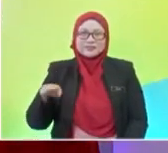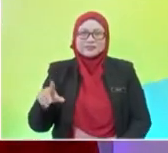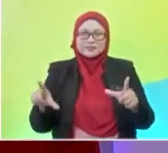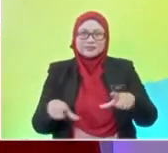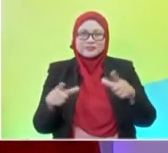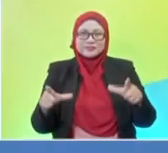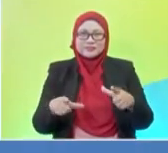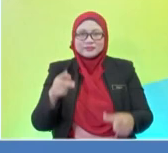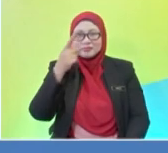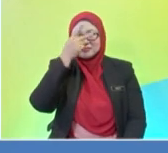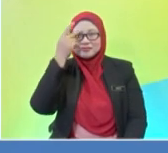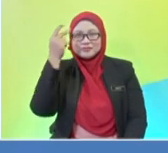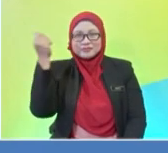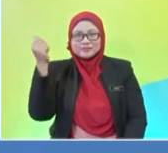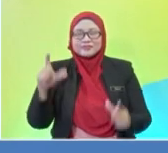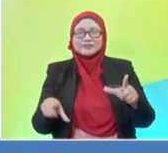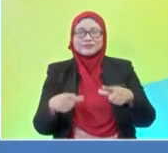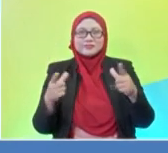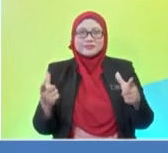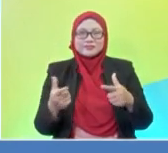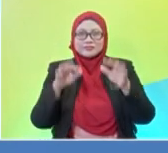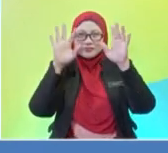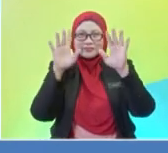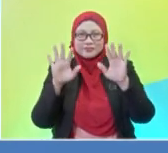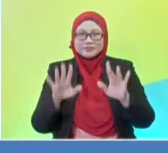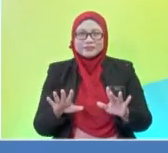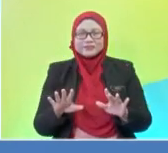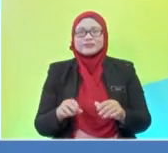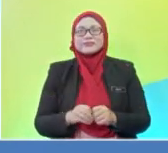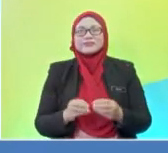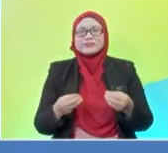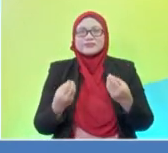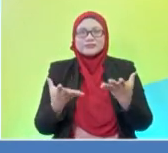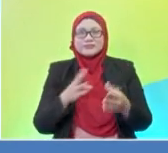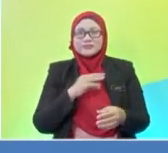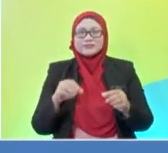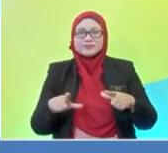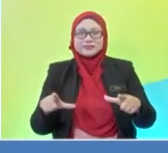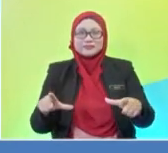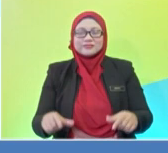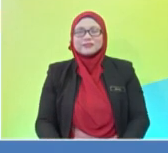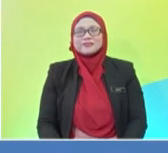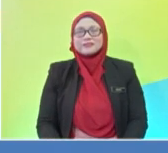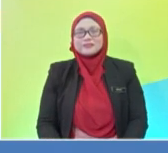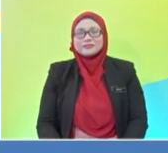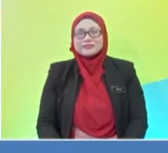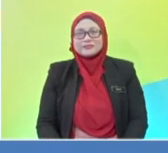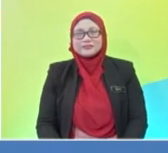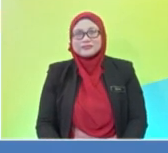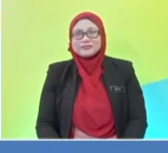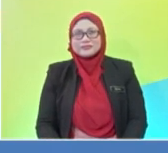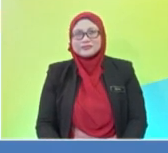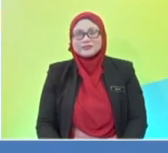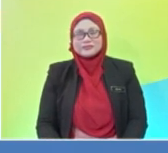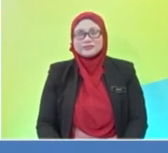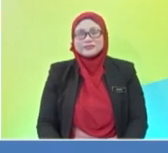of heavy and slow moving rains. Other causes are breaking of dams,